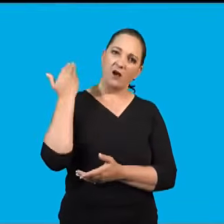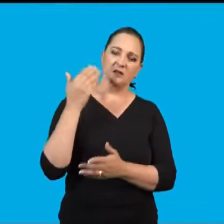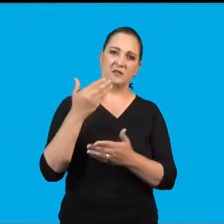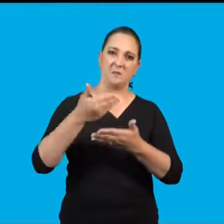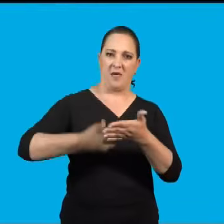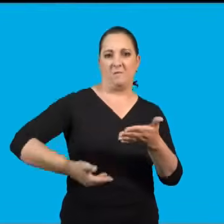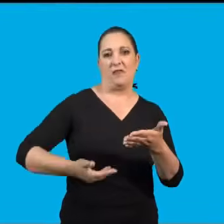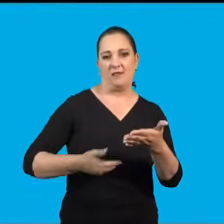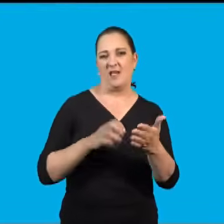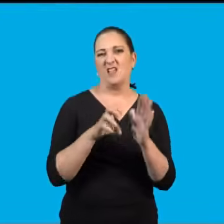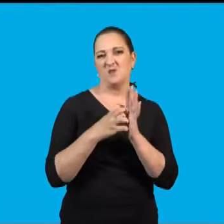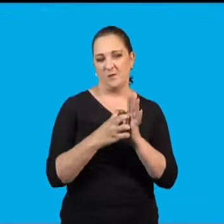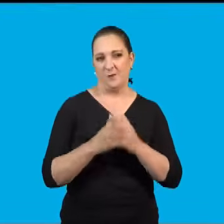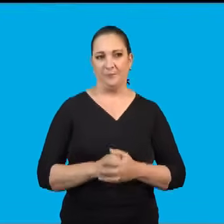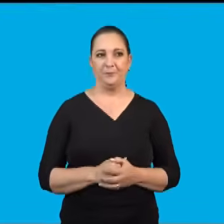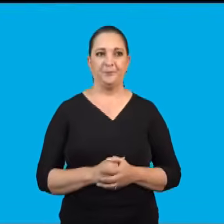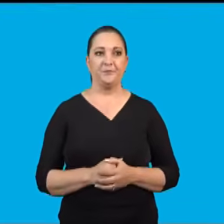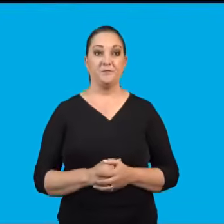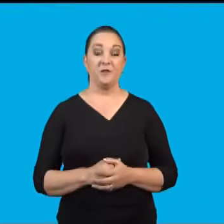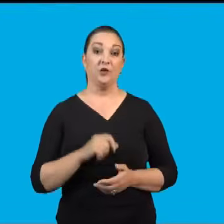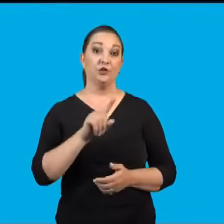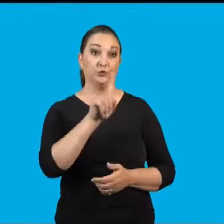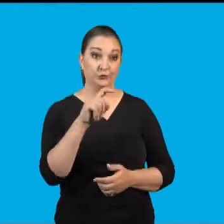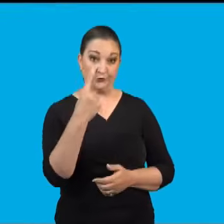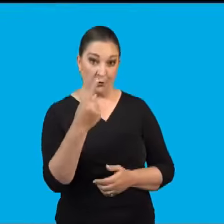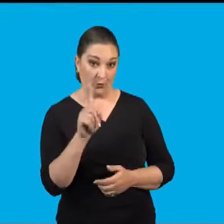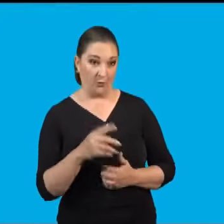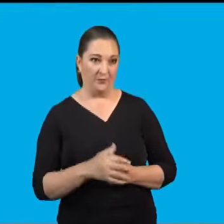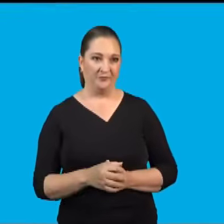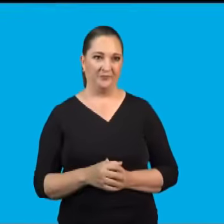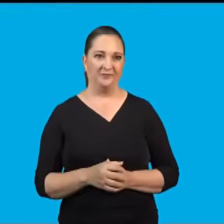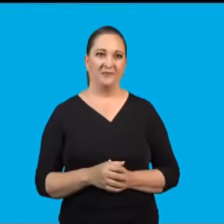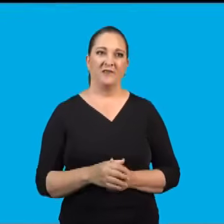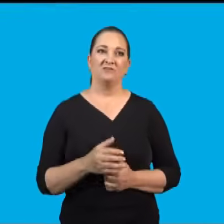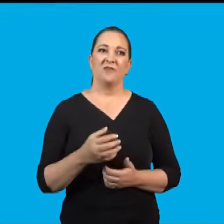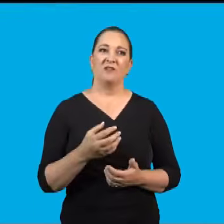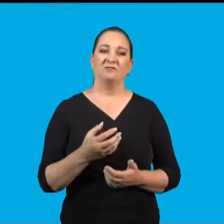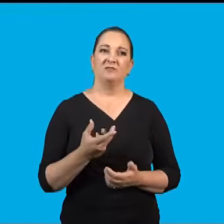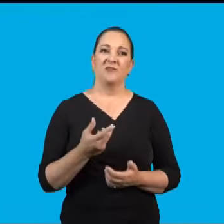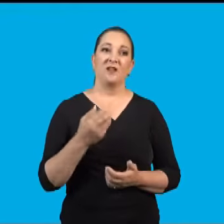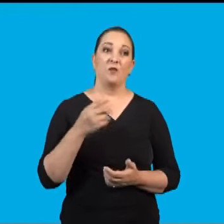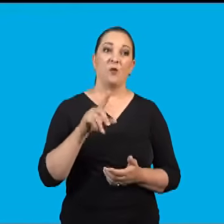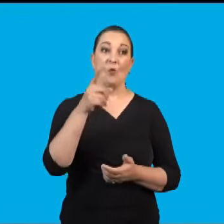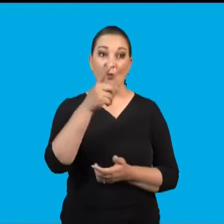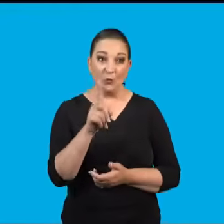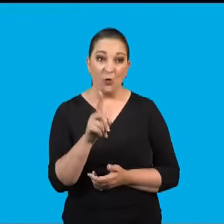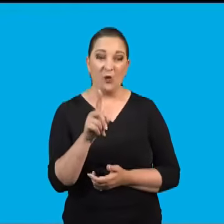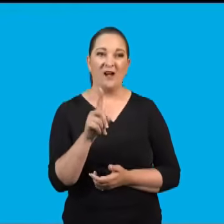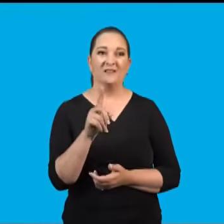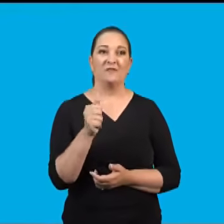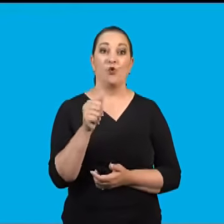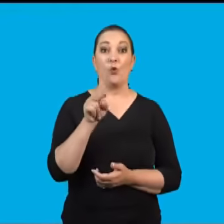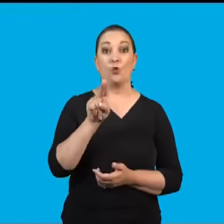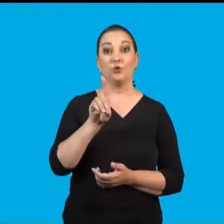you apply your historical skills. First question reads, what, according to the UDF,